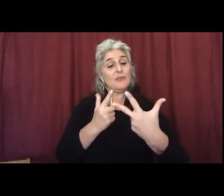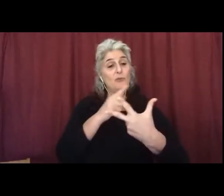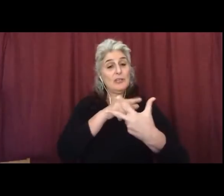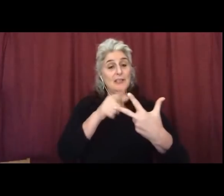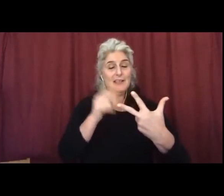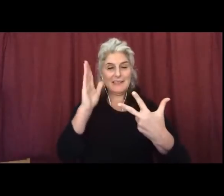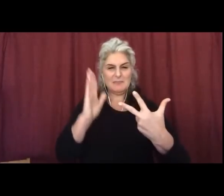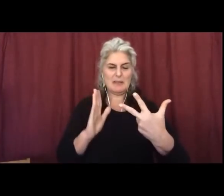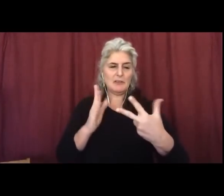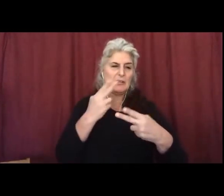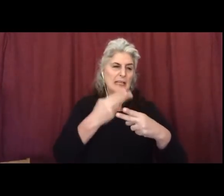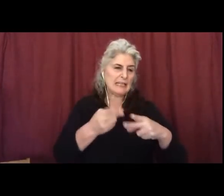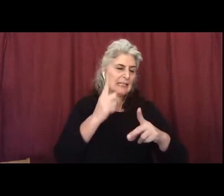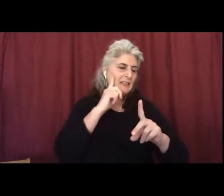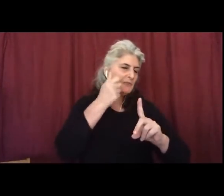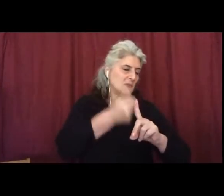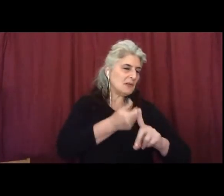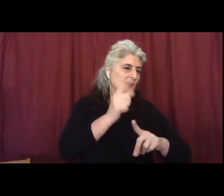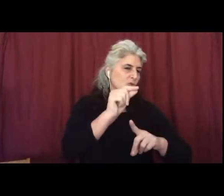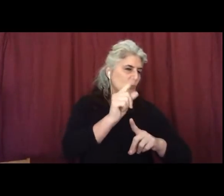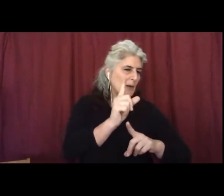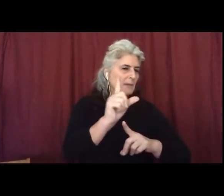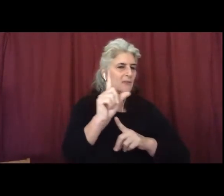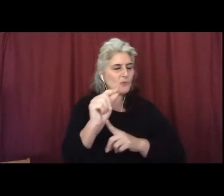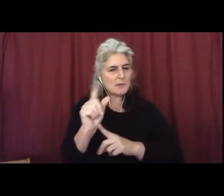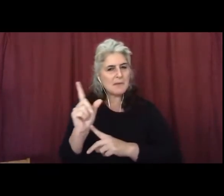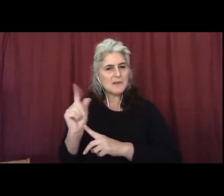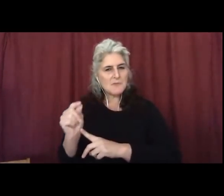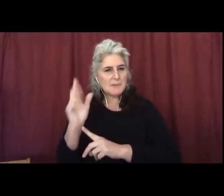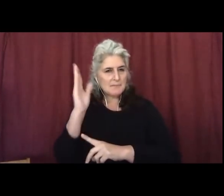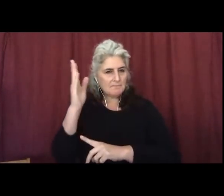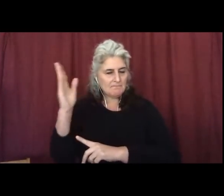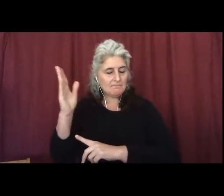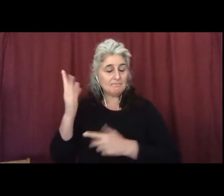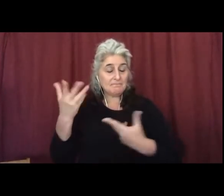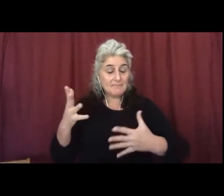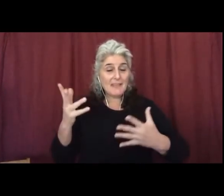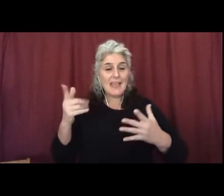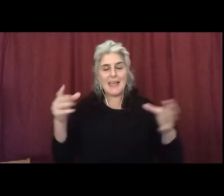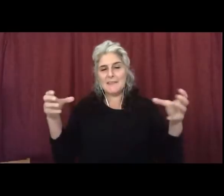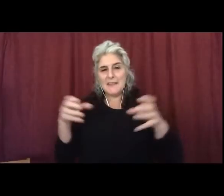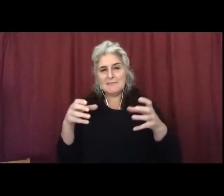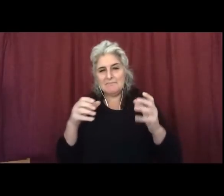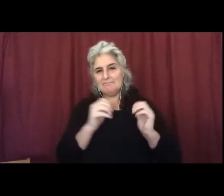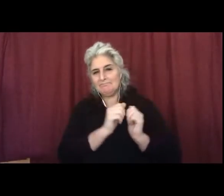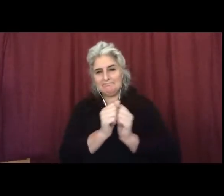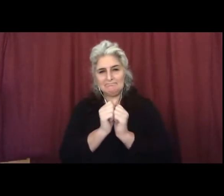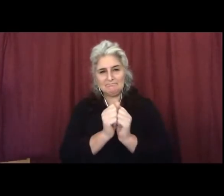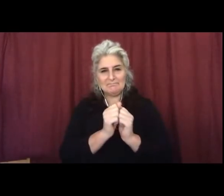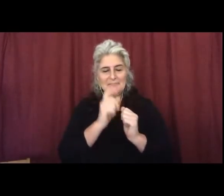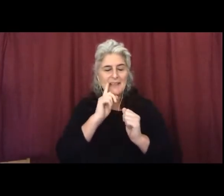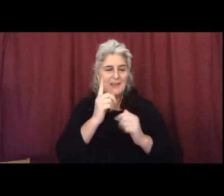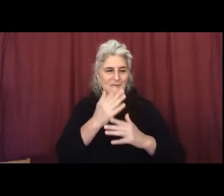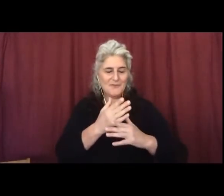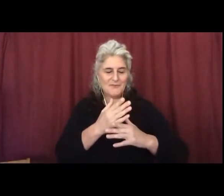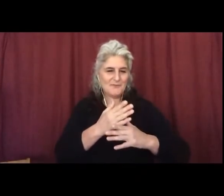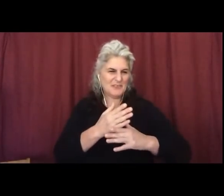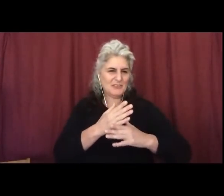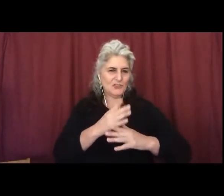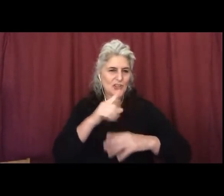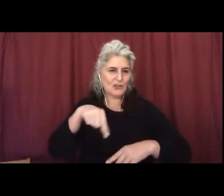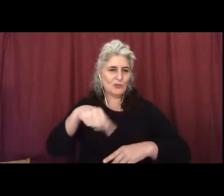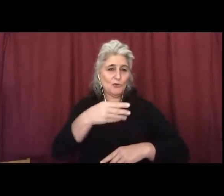speaker will present for about 20 minutes or so, and then we will have a shared Q&A. So please put your questions into